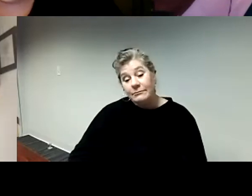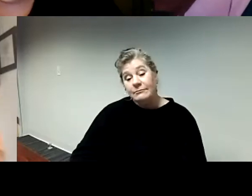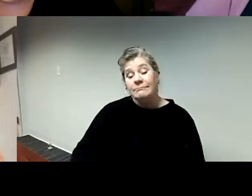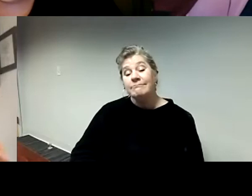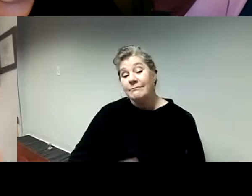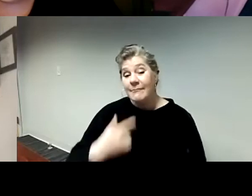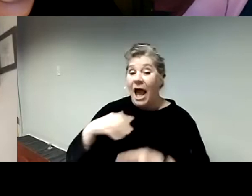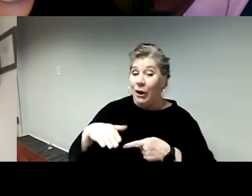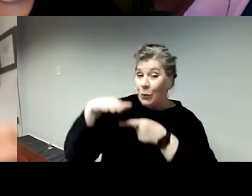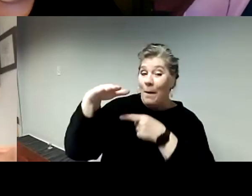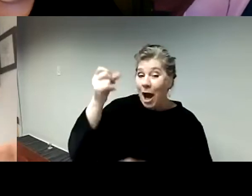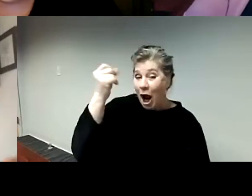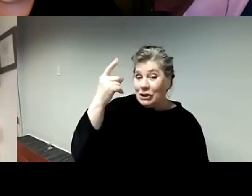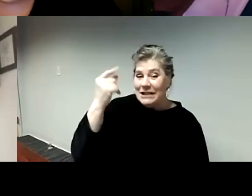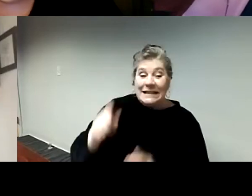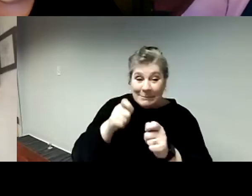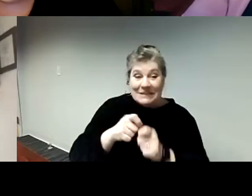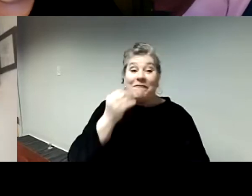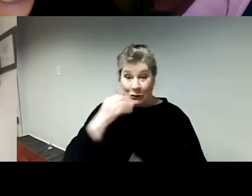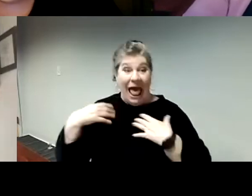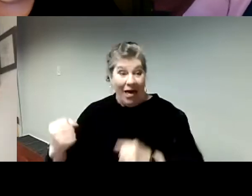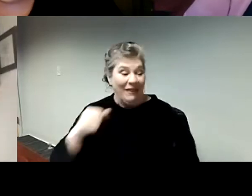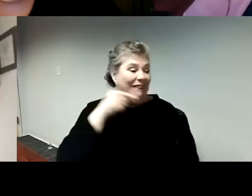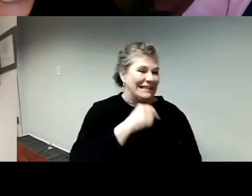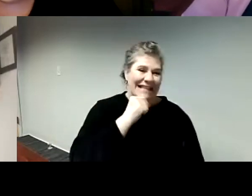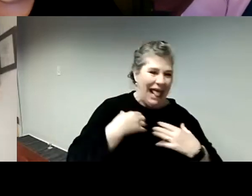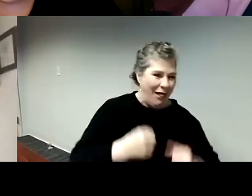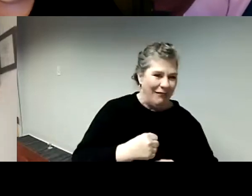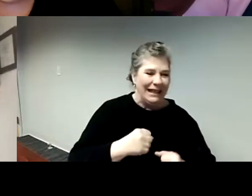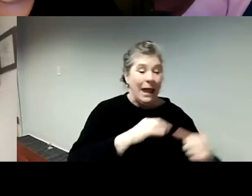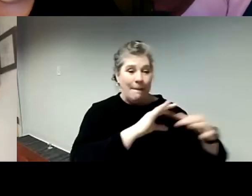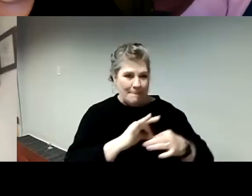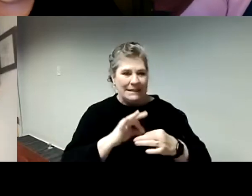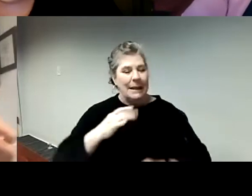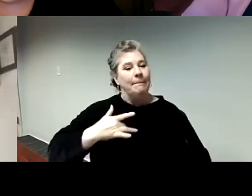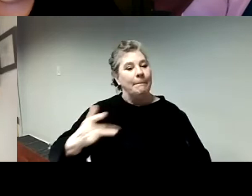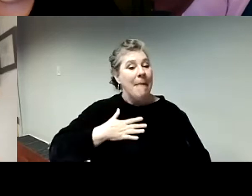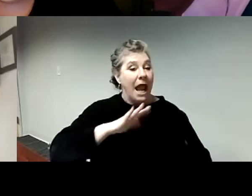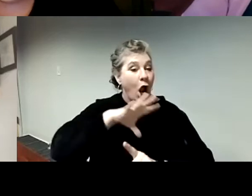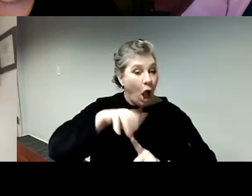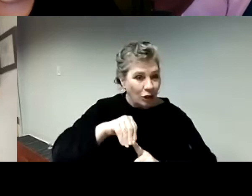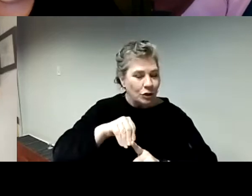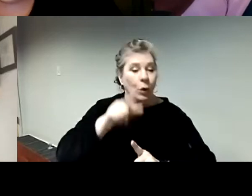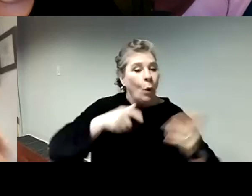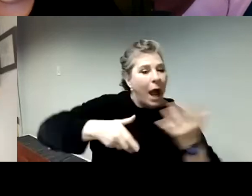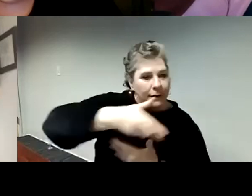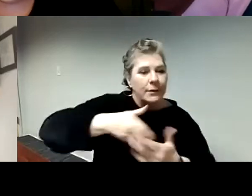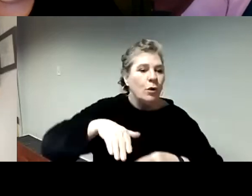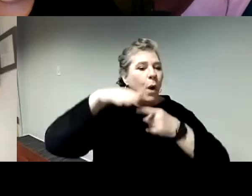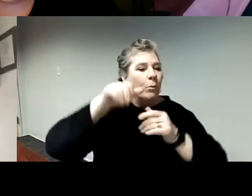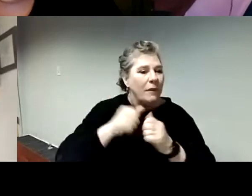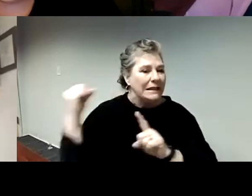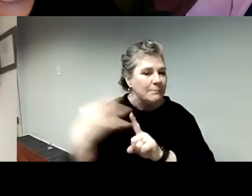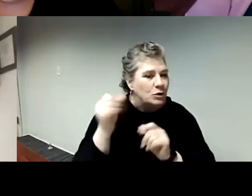I grew up understanding that certain foods are healthy and certain foods are not based on my culture, right? The groups that I grew up in, exposed